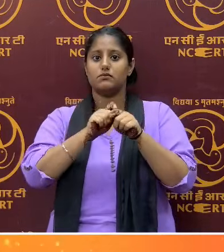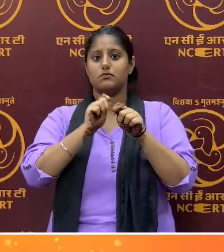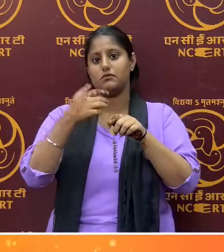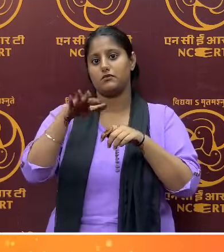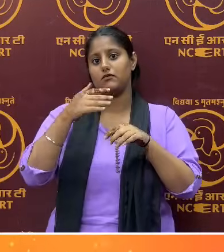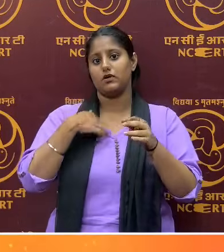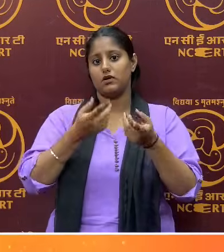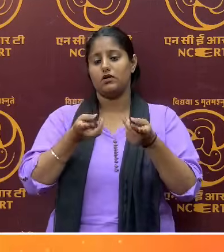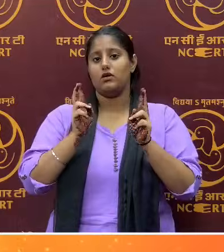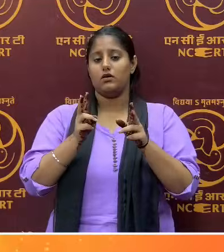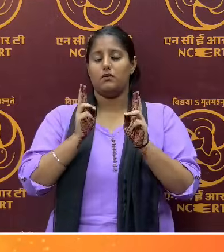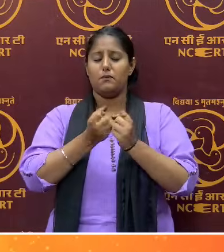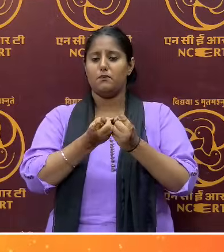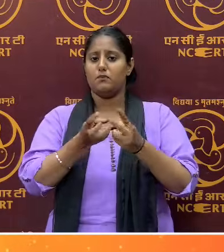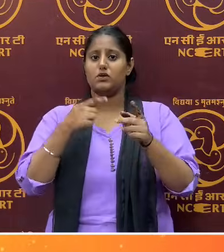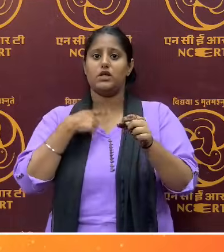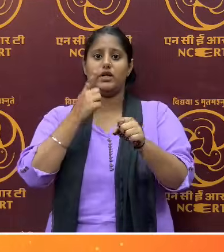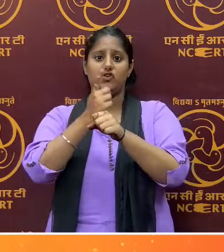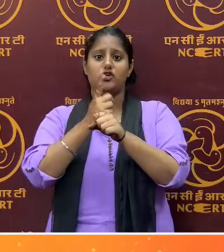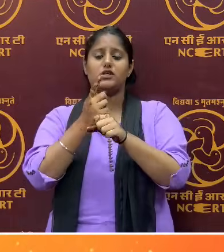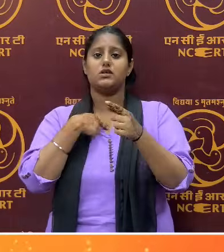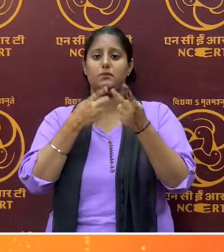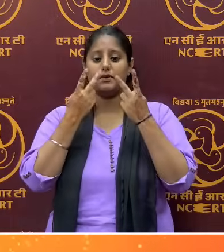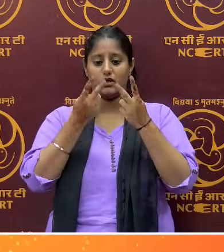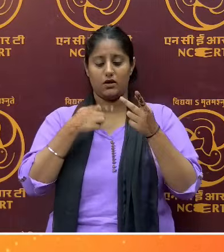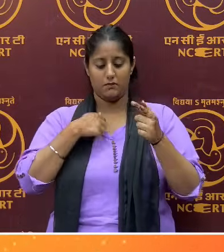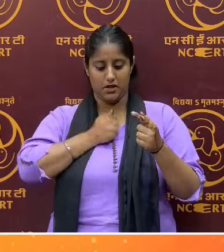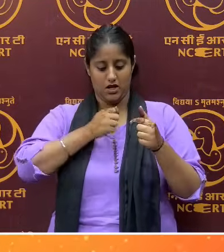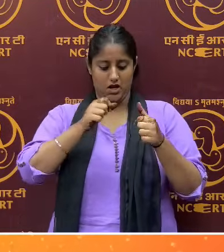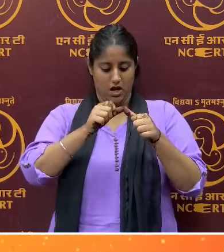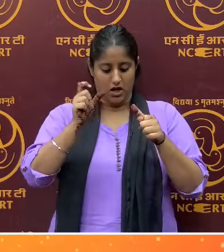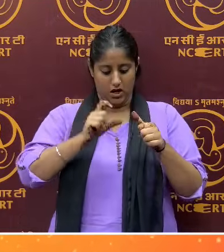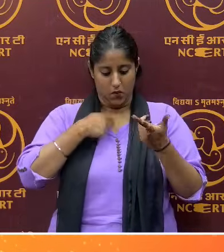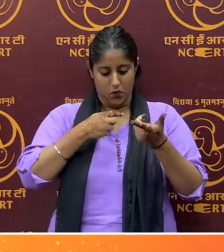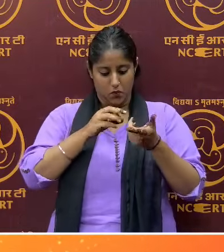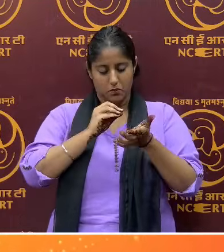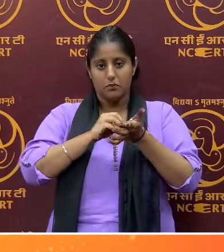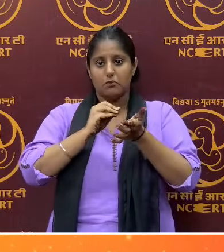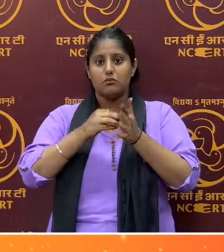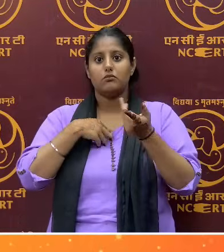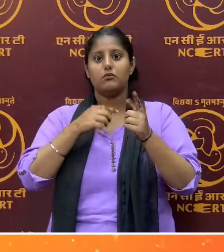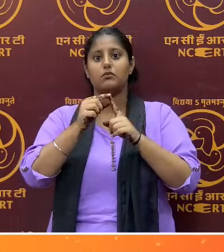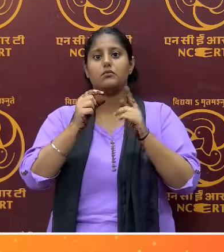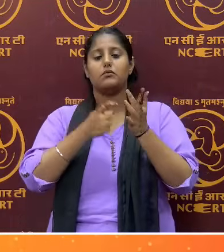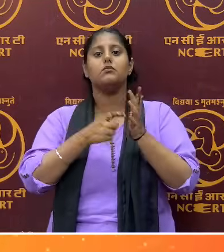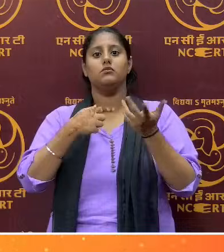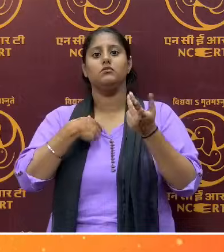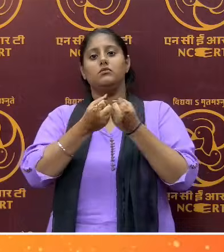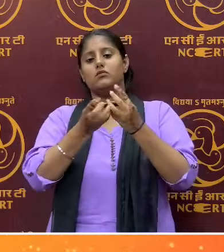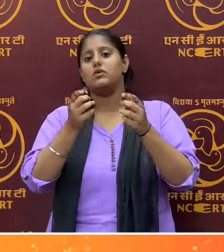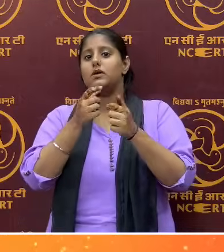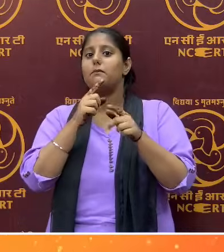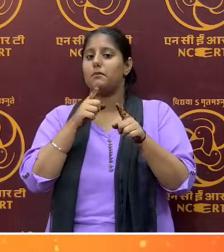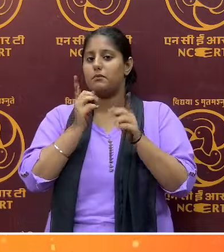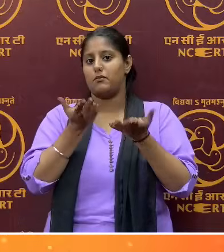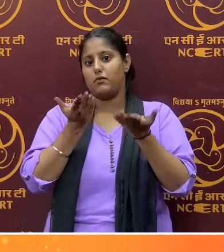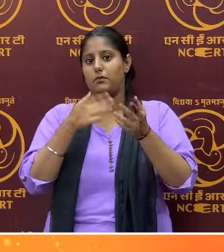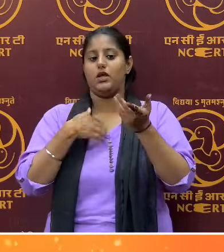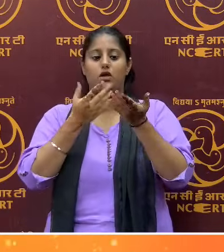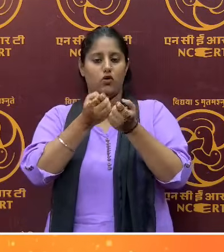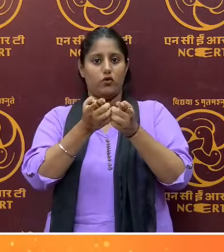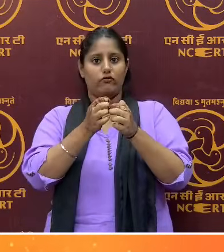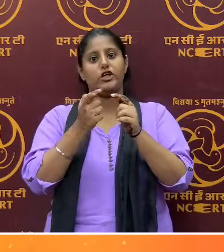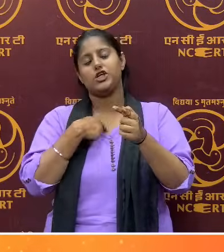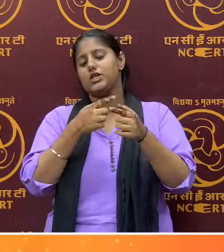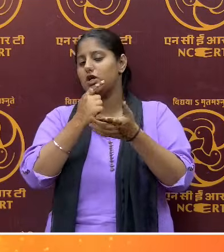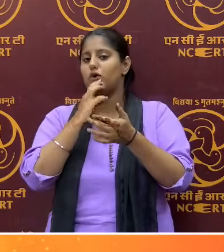receive queries from teachers that I have not been verified, my account has not been verified, and same is the case with special educators. Correct. So I think notifications help you in this regard,